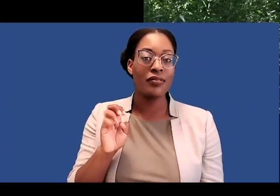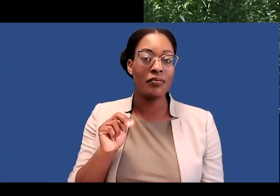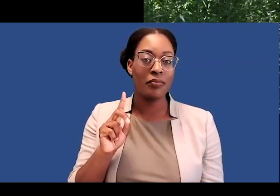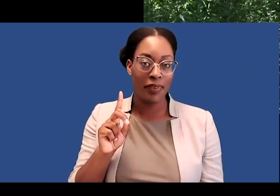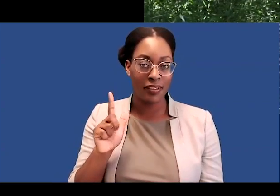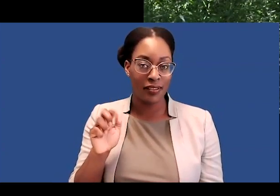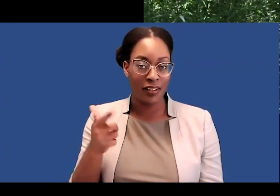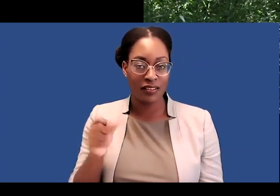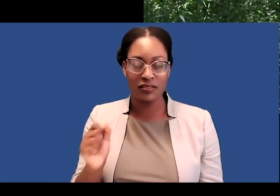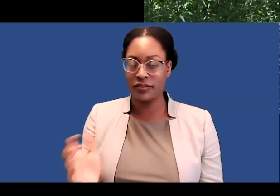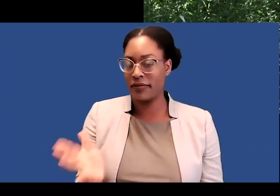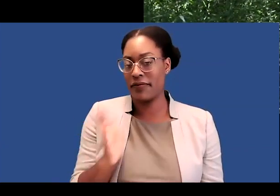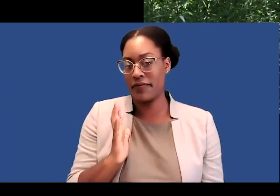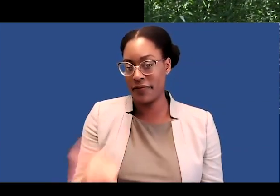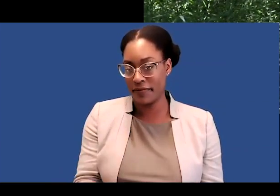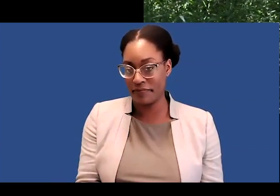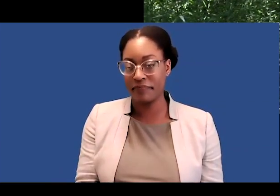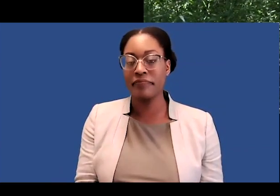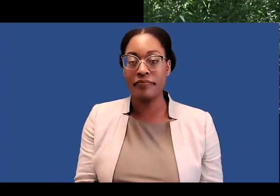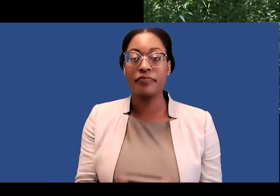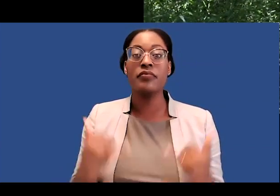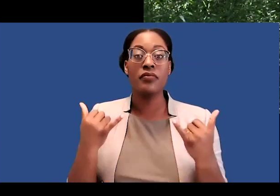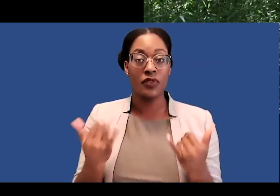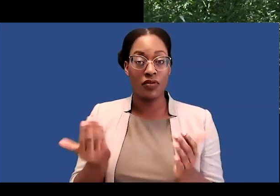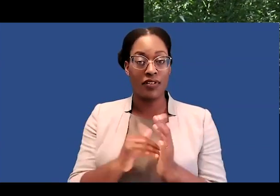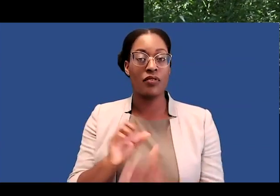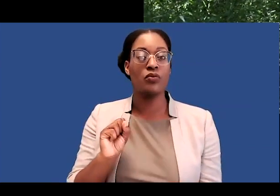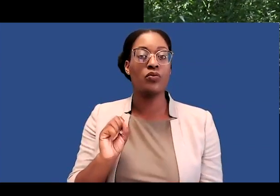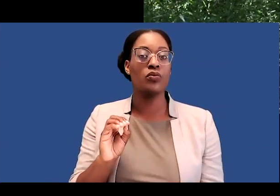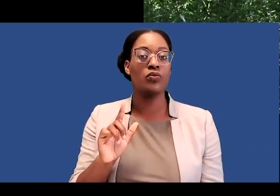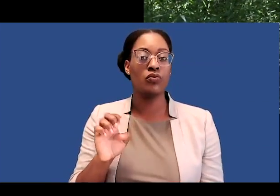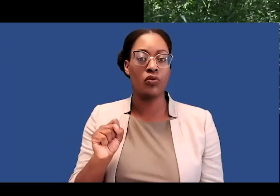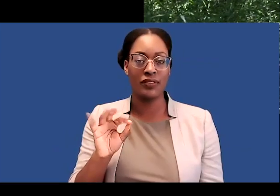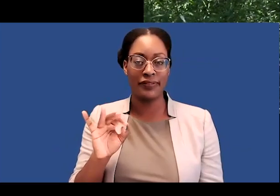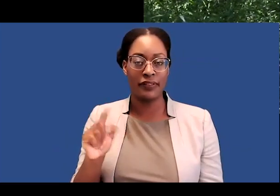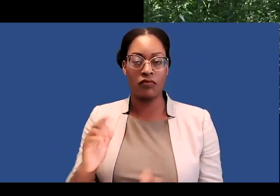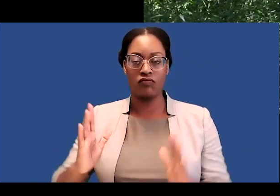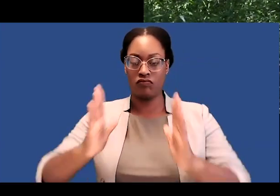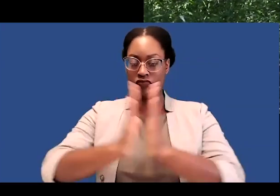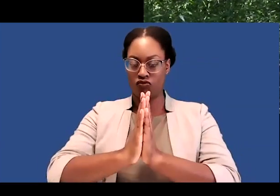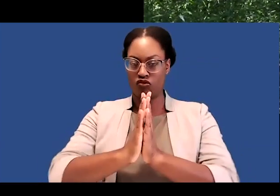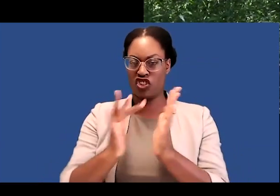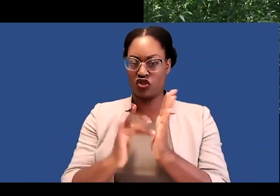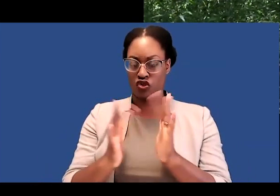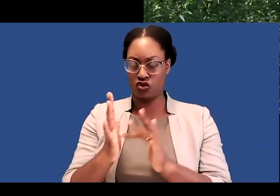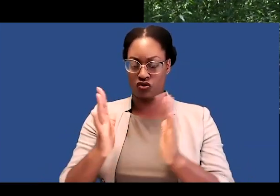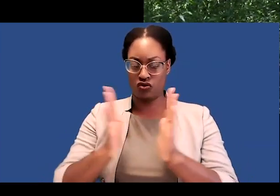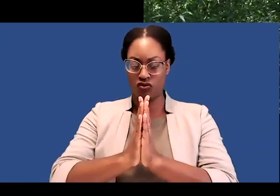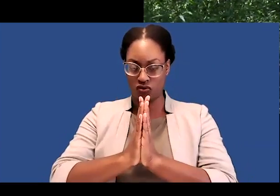Now go ahead and bring the soles back together. Lower them down to your mat. Allow the knees to fall out to